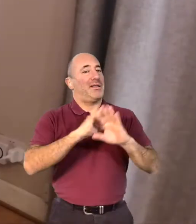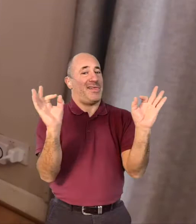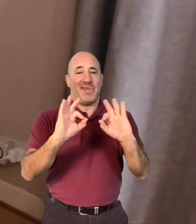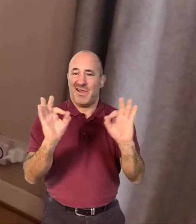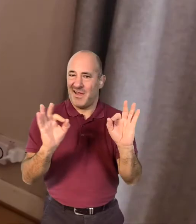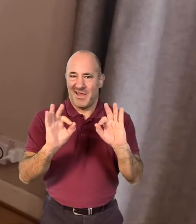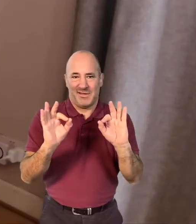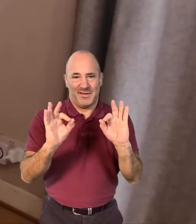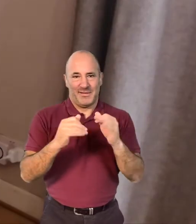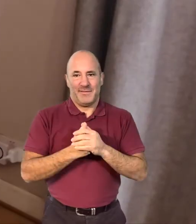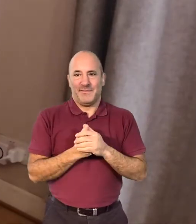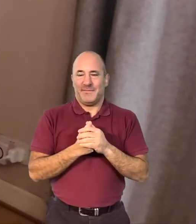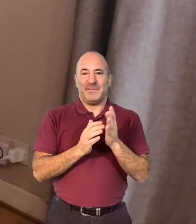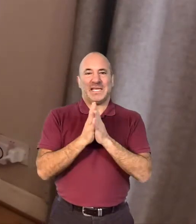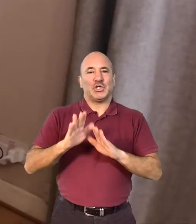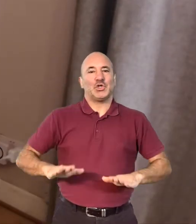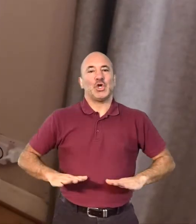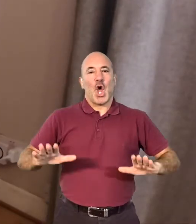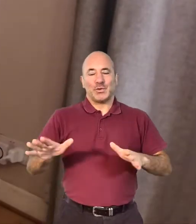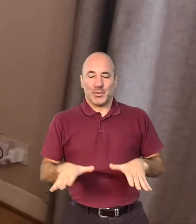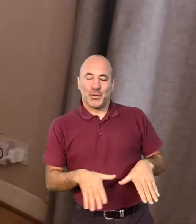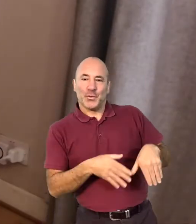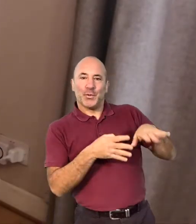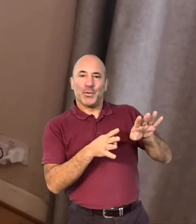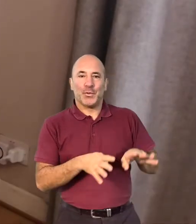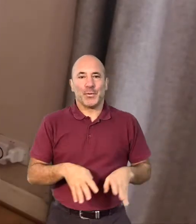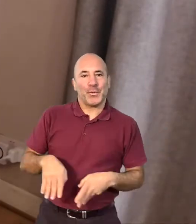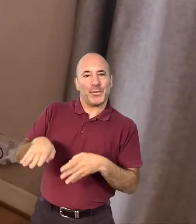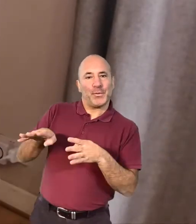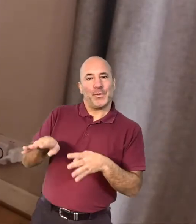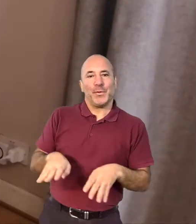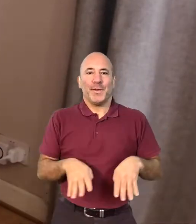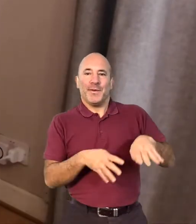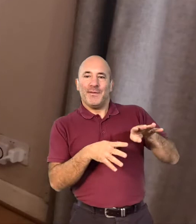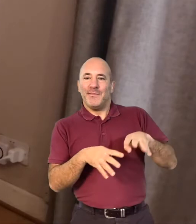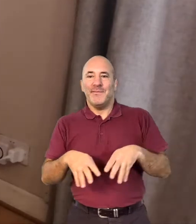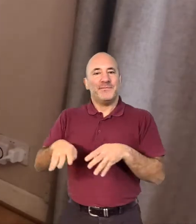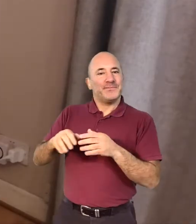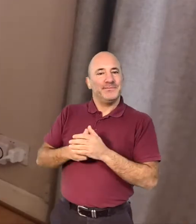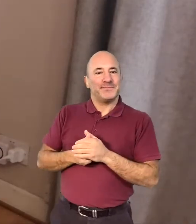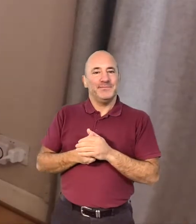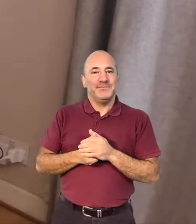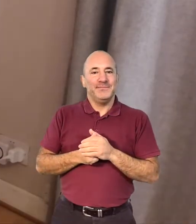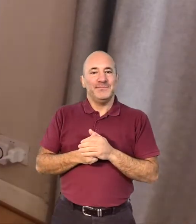She doesn't have any legs. The bottom half of her flows